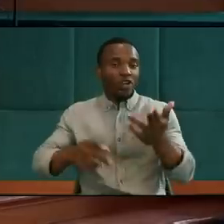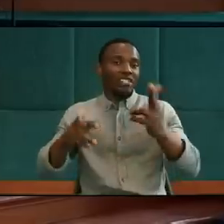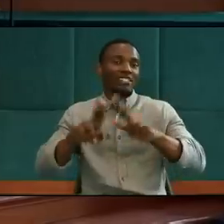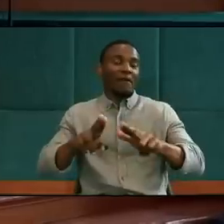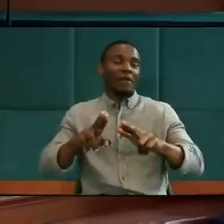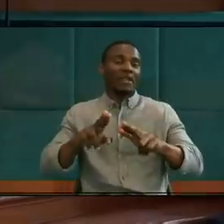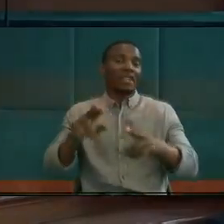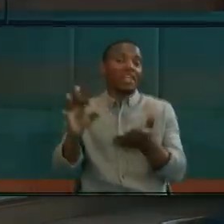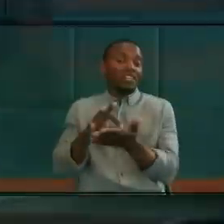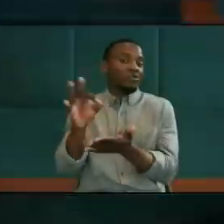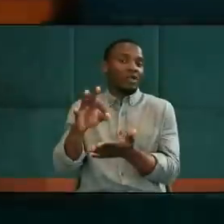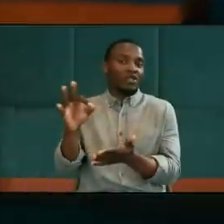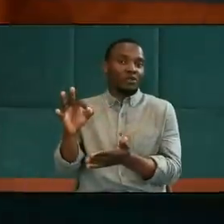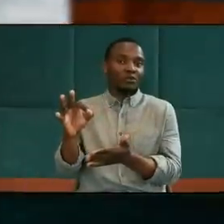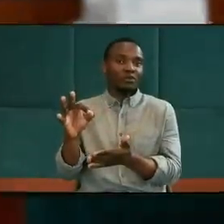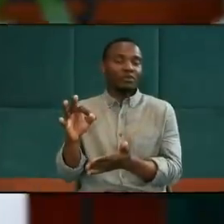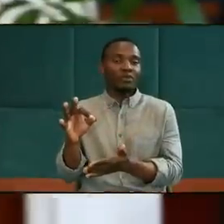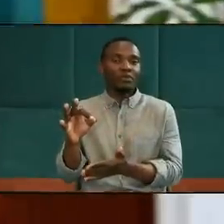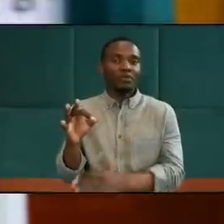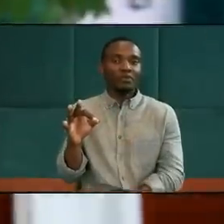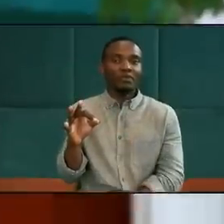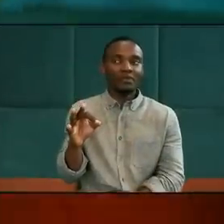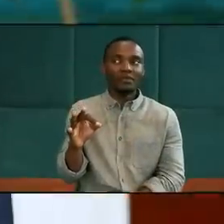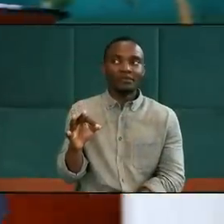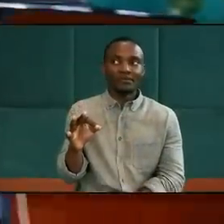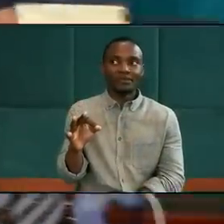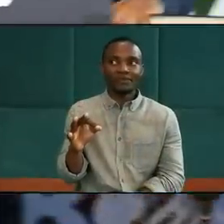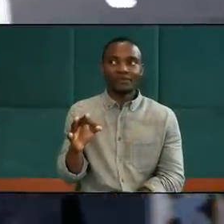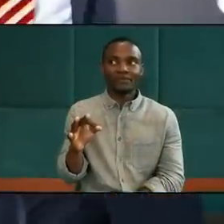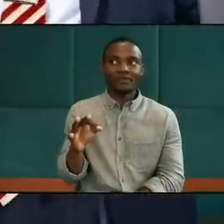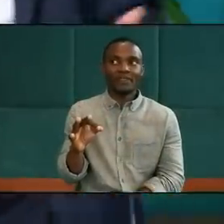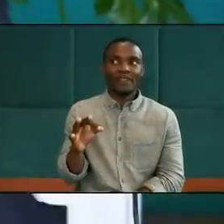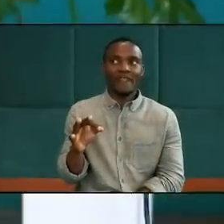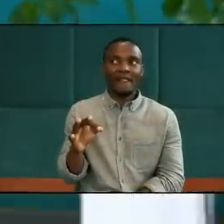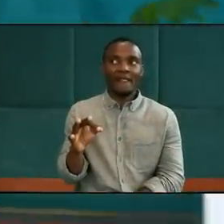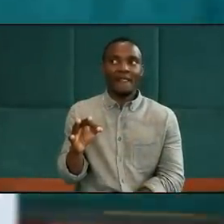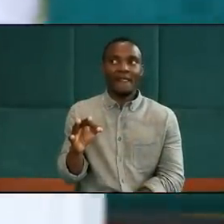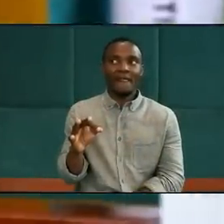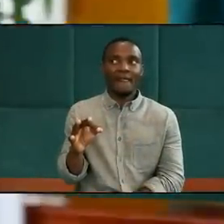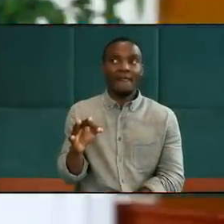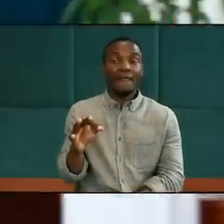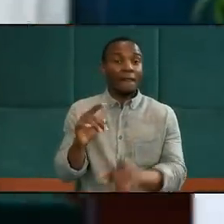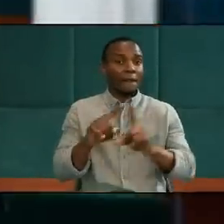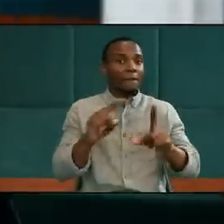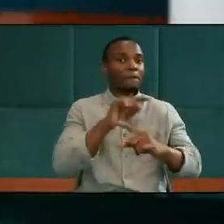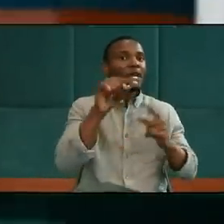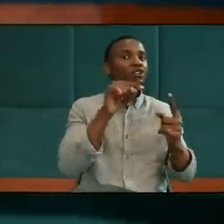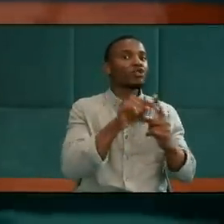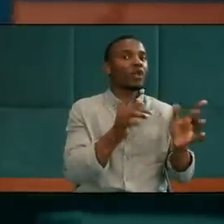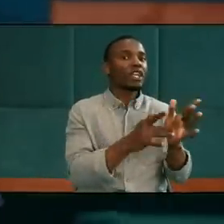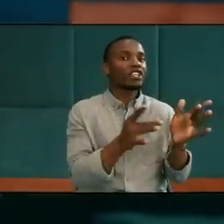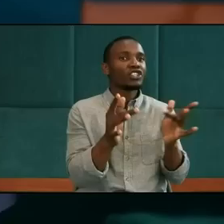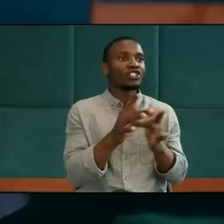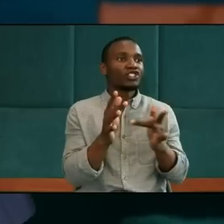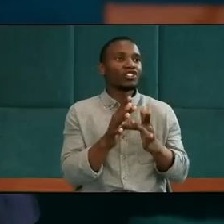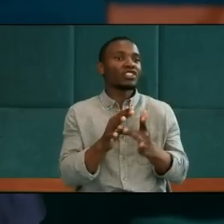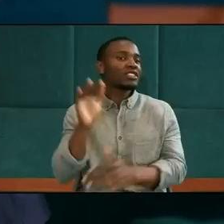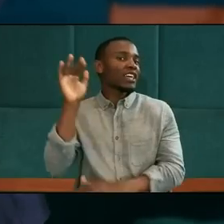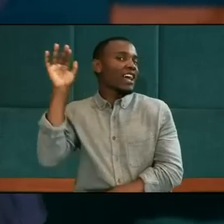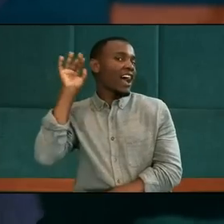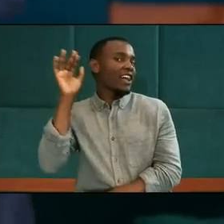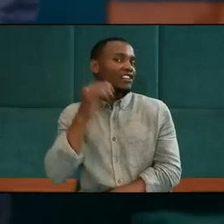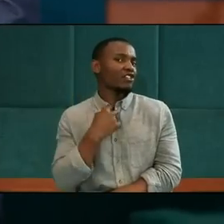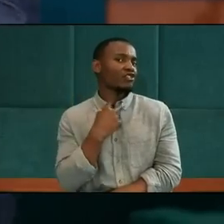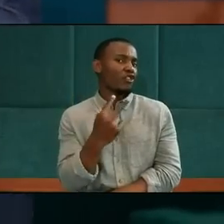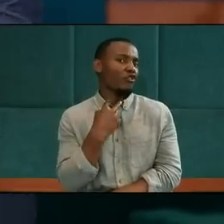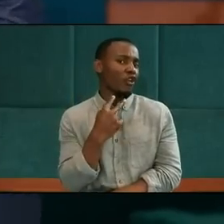to him spiritually, But when Jesus heard that voice talking